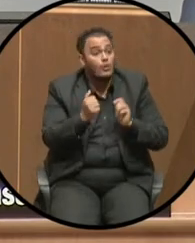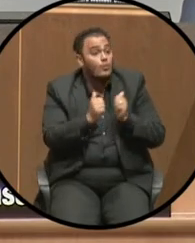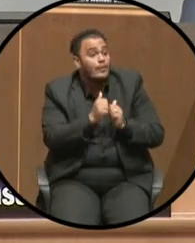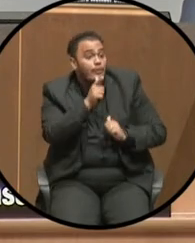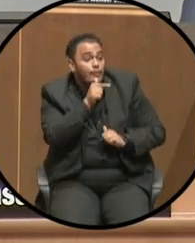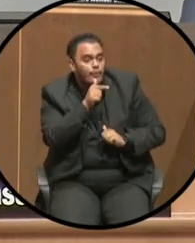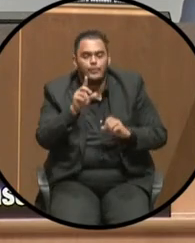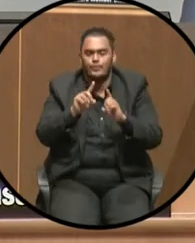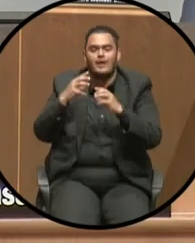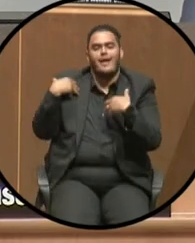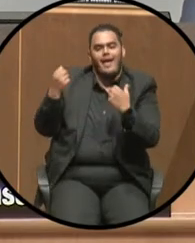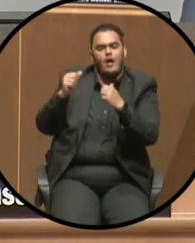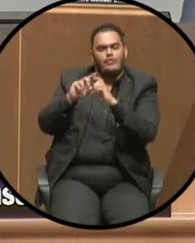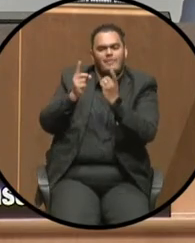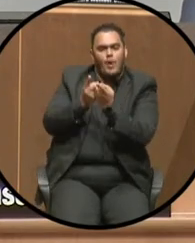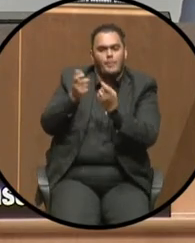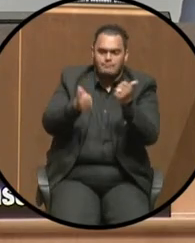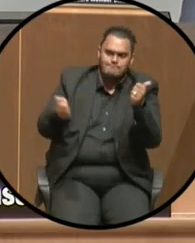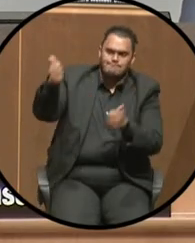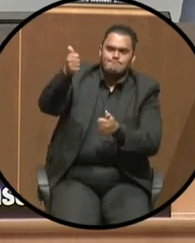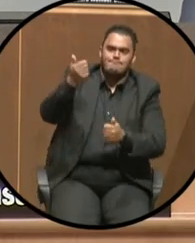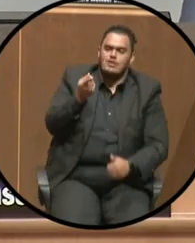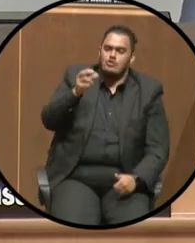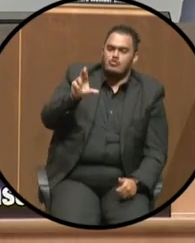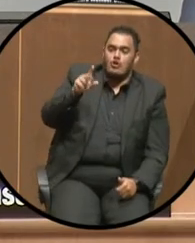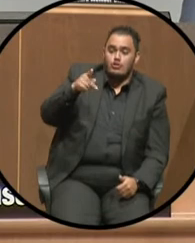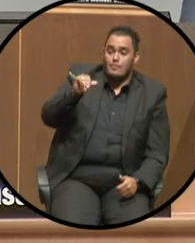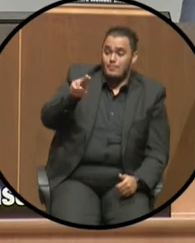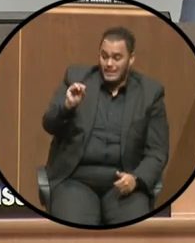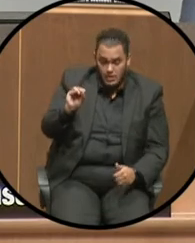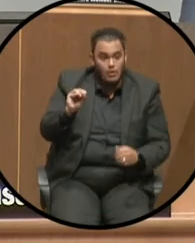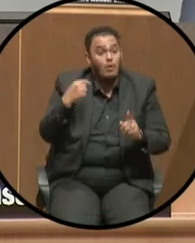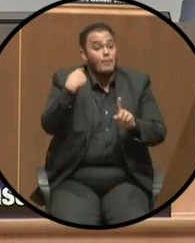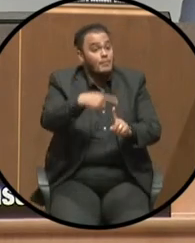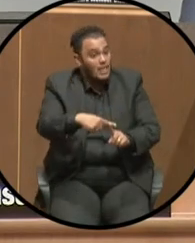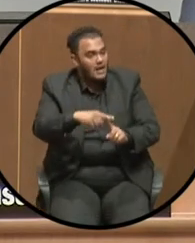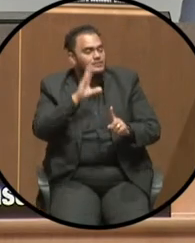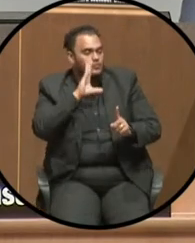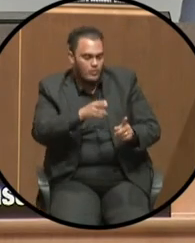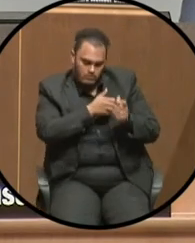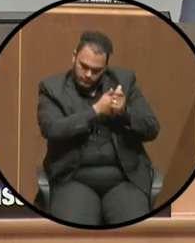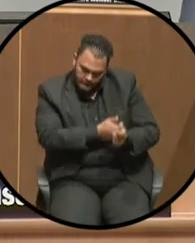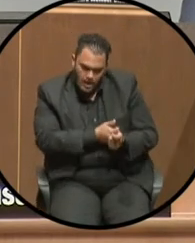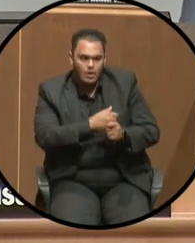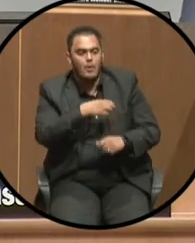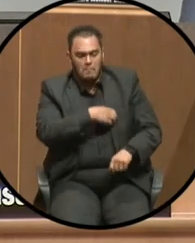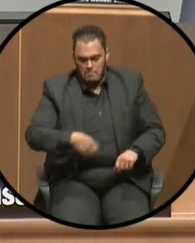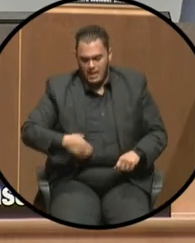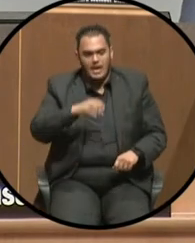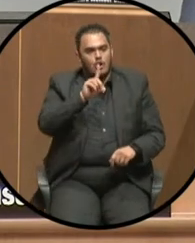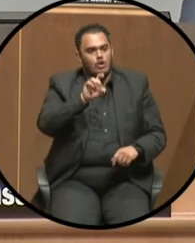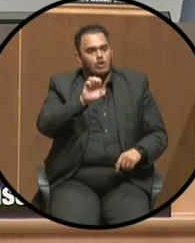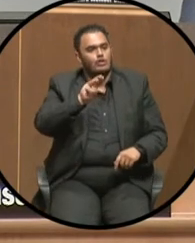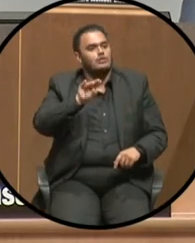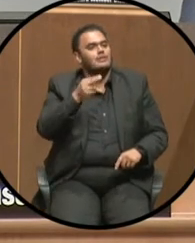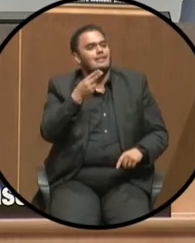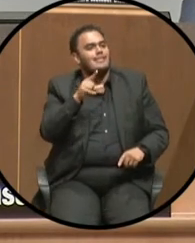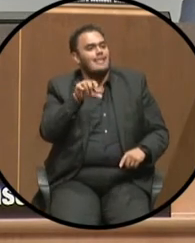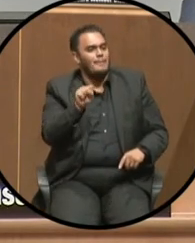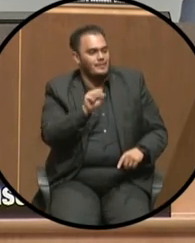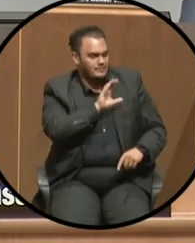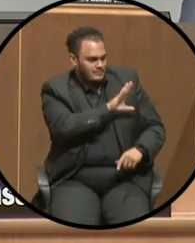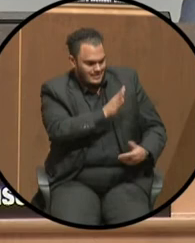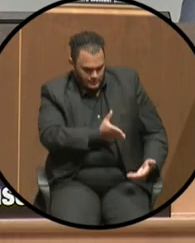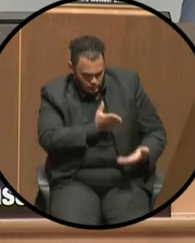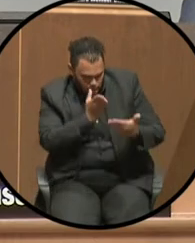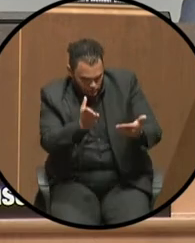health department, as well as with our own Mayor Demings. We also have the ability, should the board approve